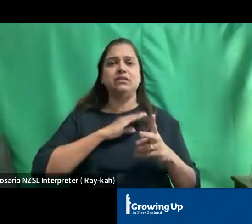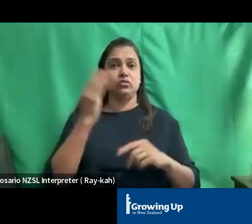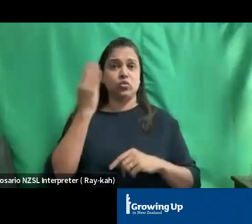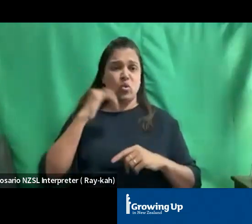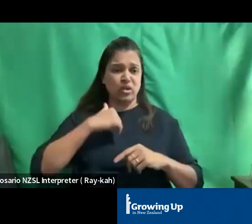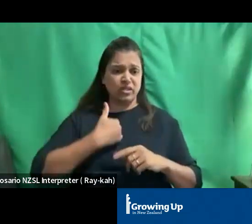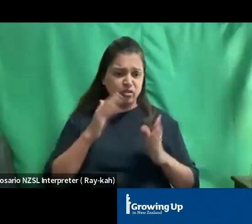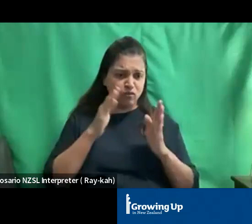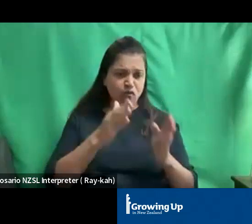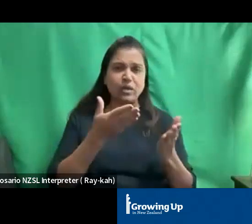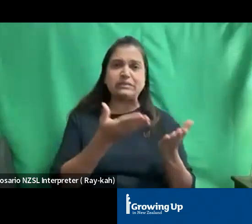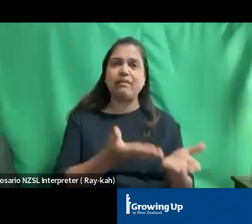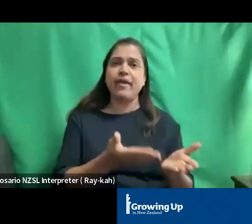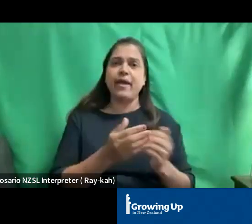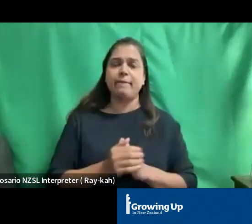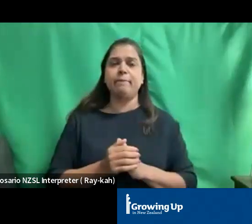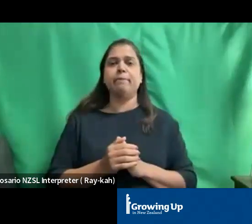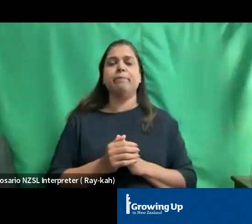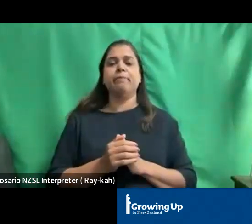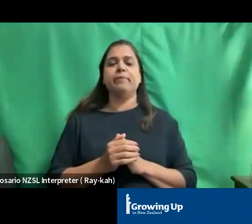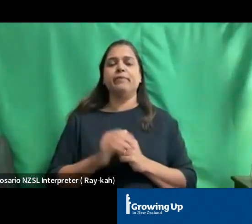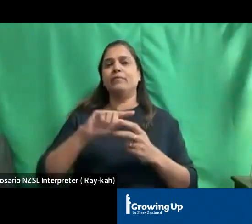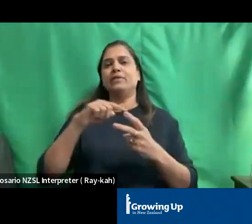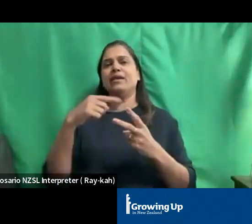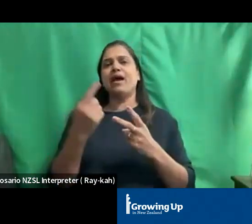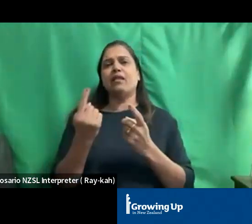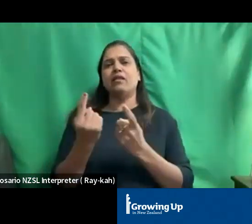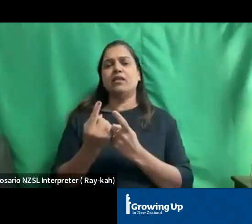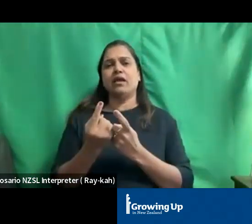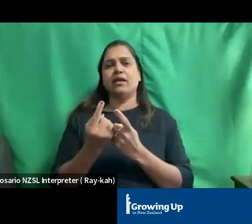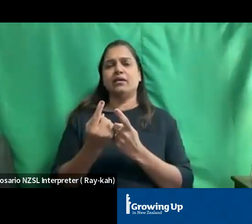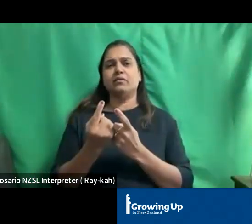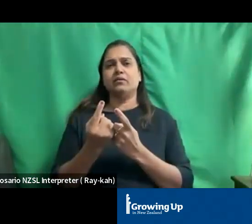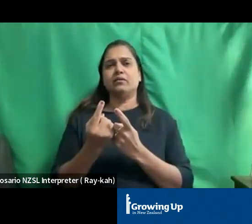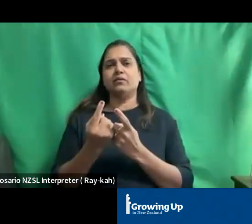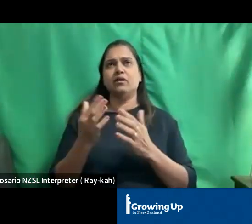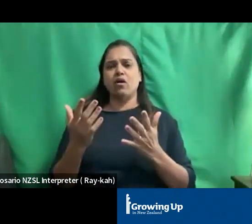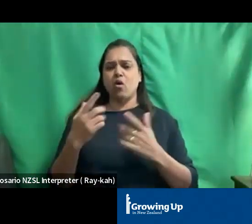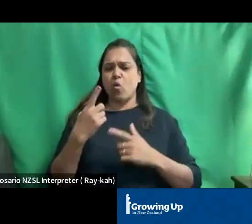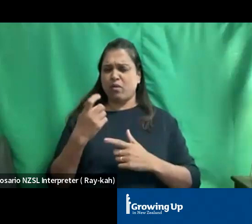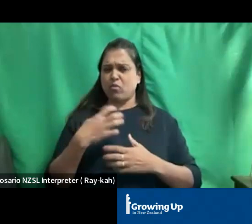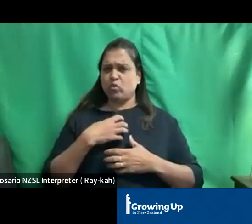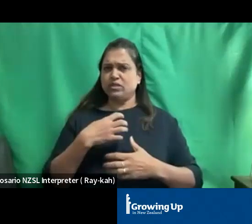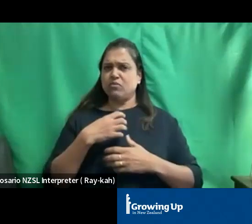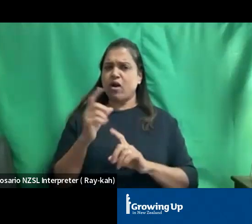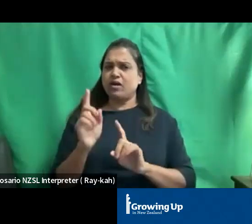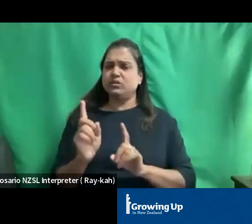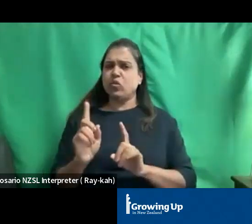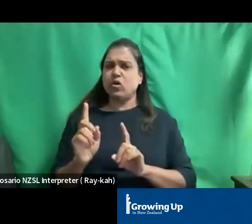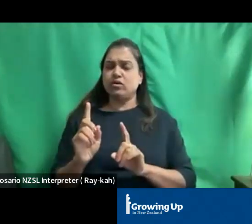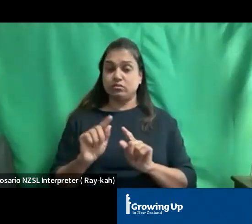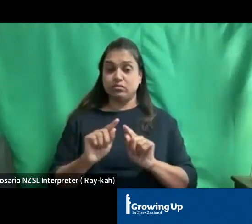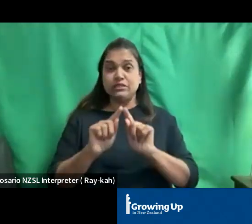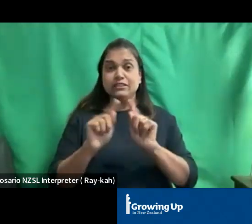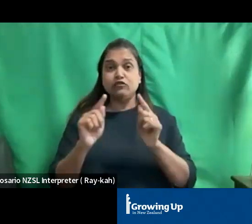other thing is the link, or the thing that was surprising was the fact that there weren't these differences that